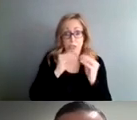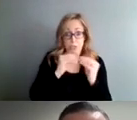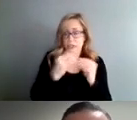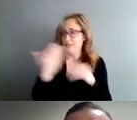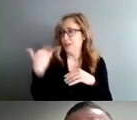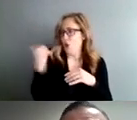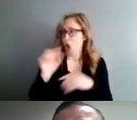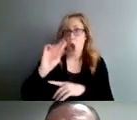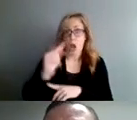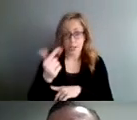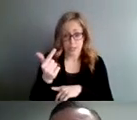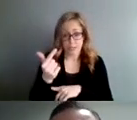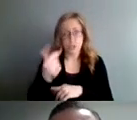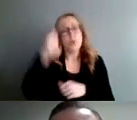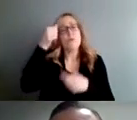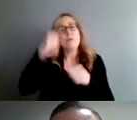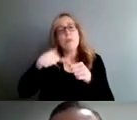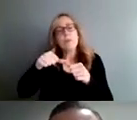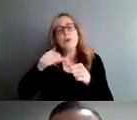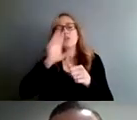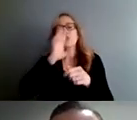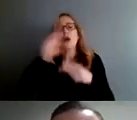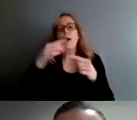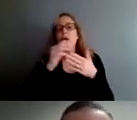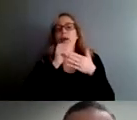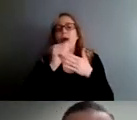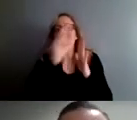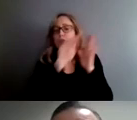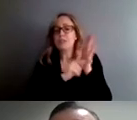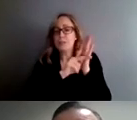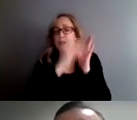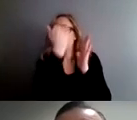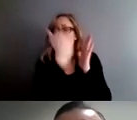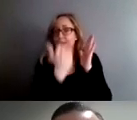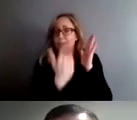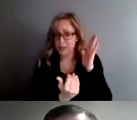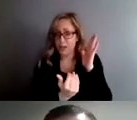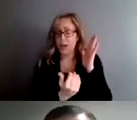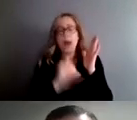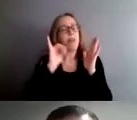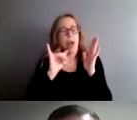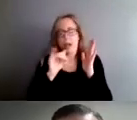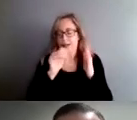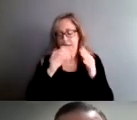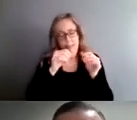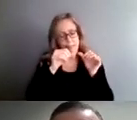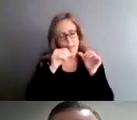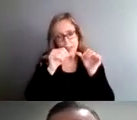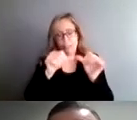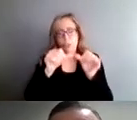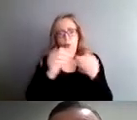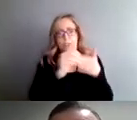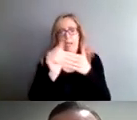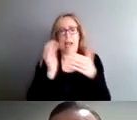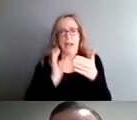August, you remember us laying out these guiding principles, which continue to guide every decision we make about